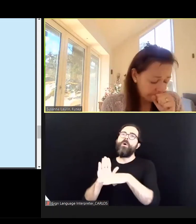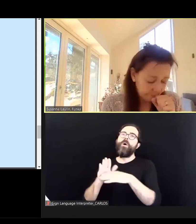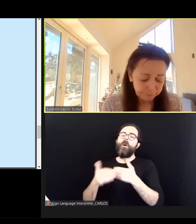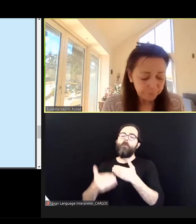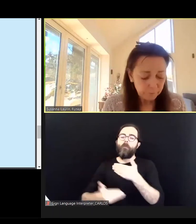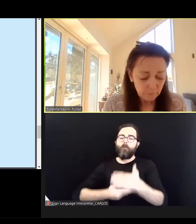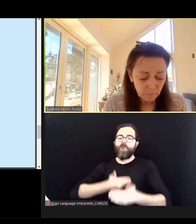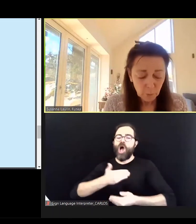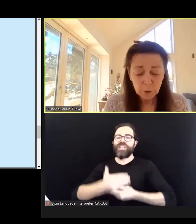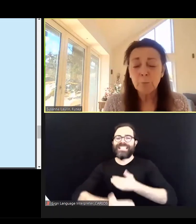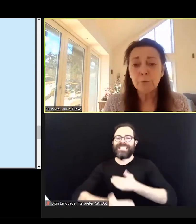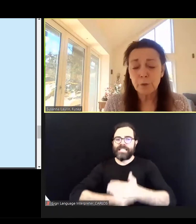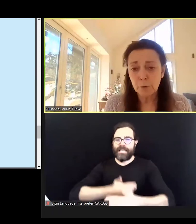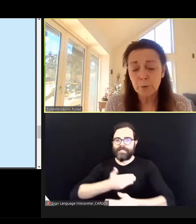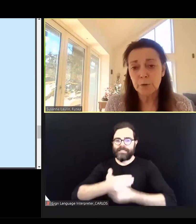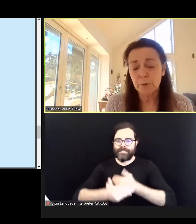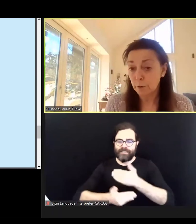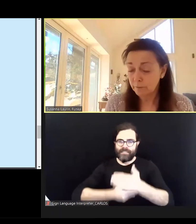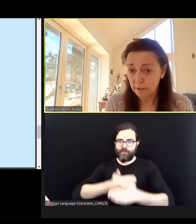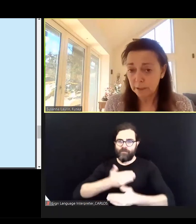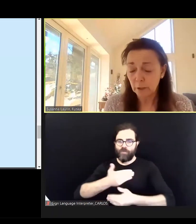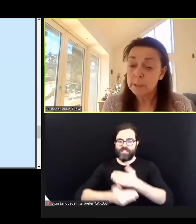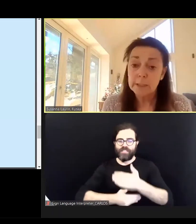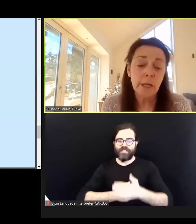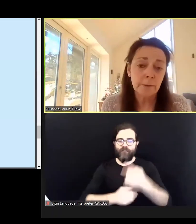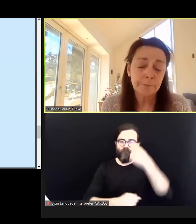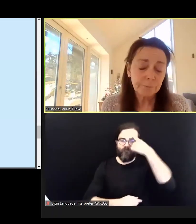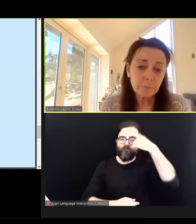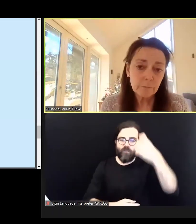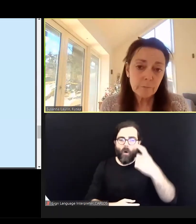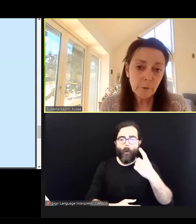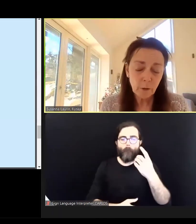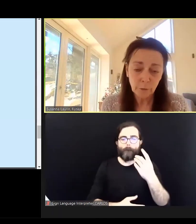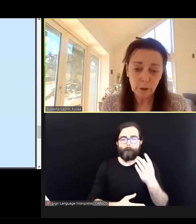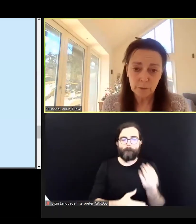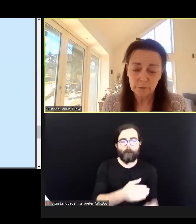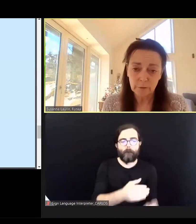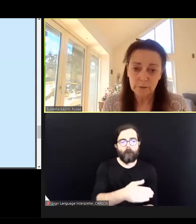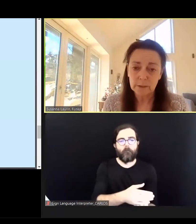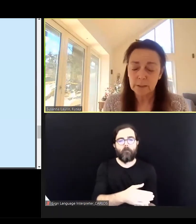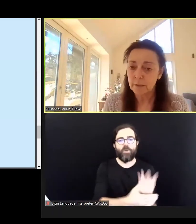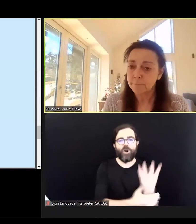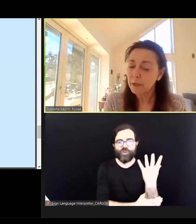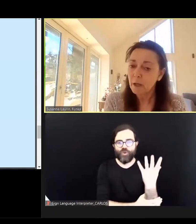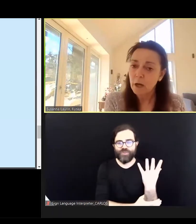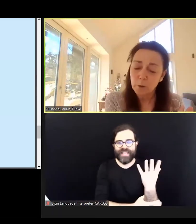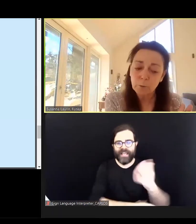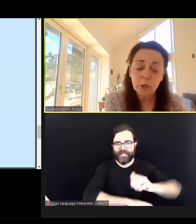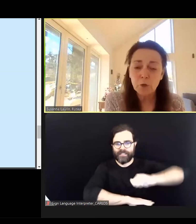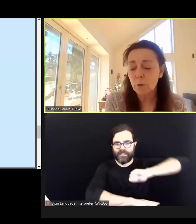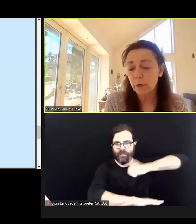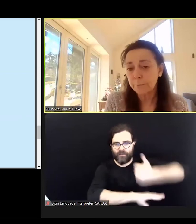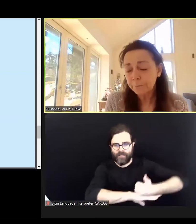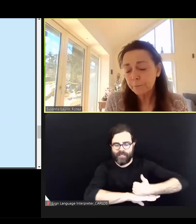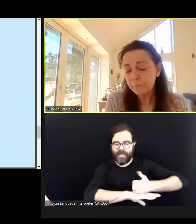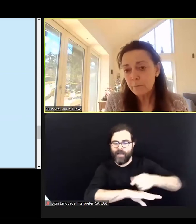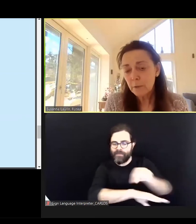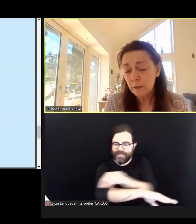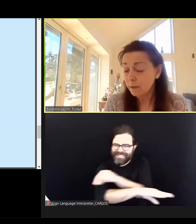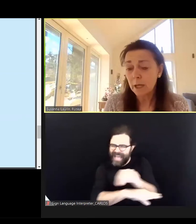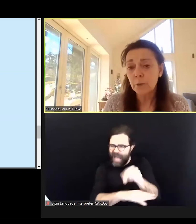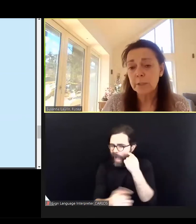which is covering products and services. And this standard is the minimum